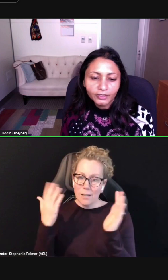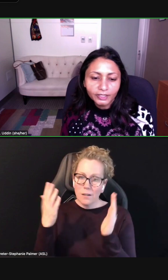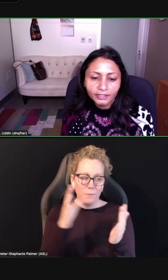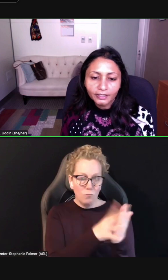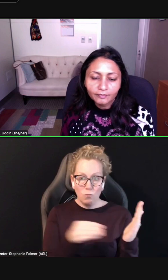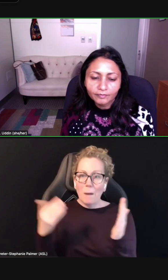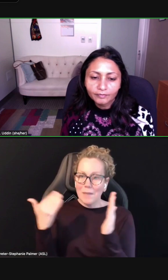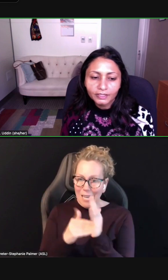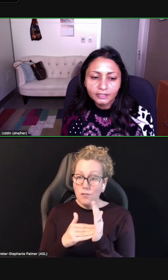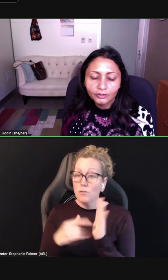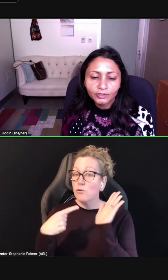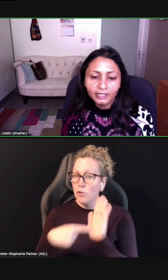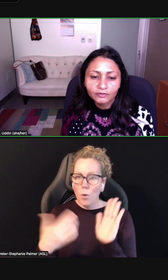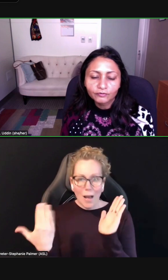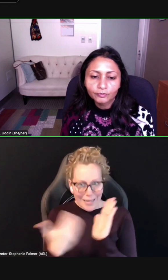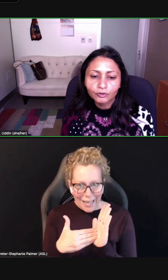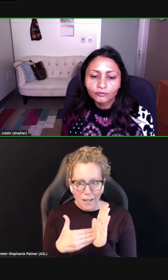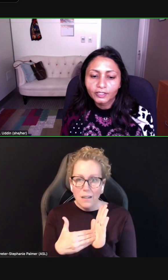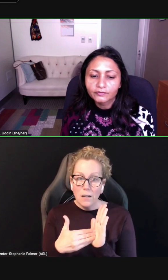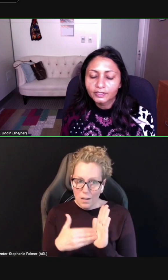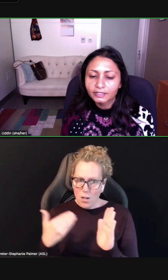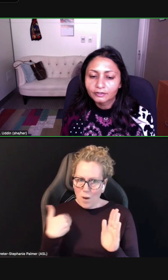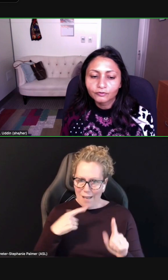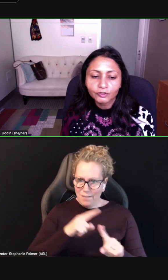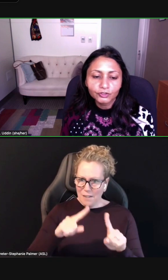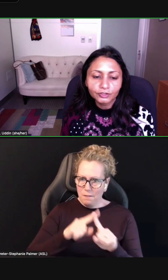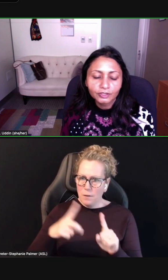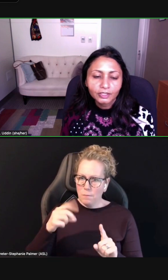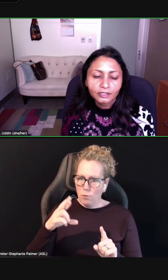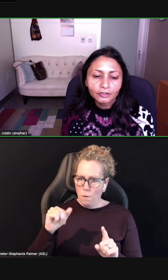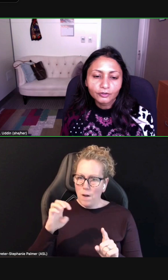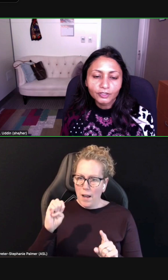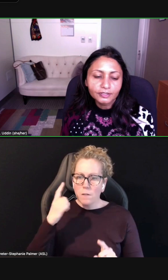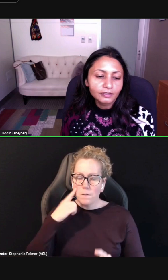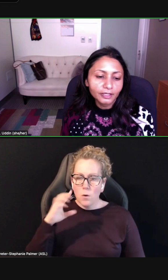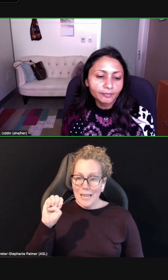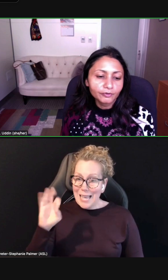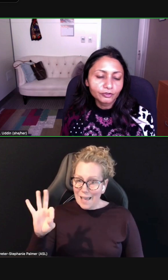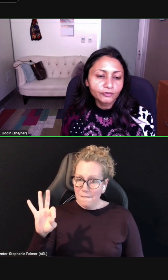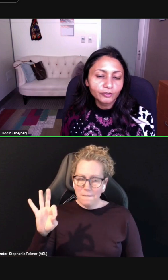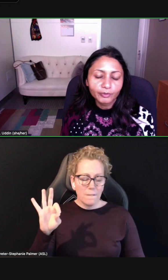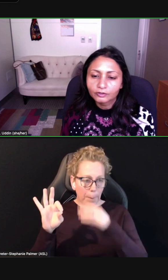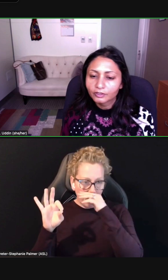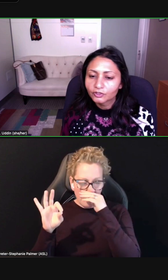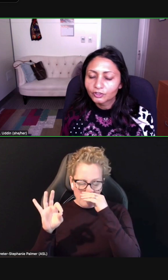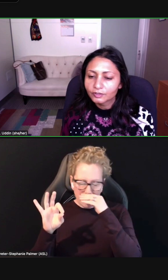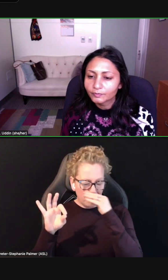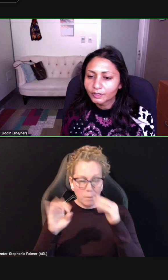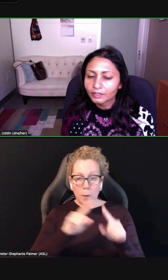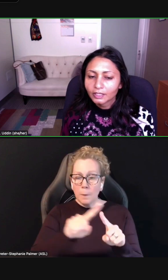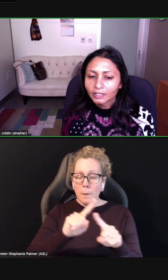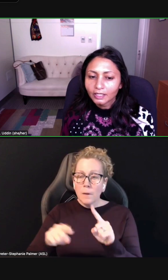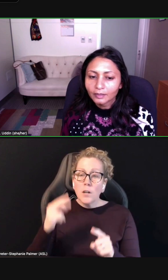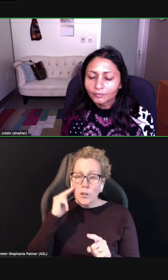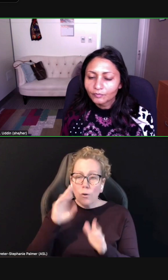to show, again, that basically you can have different profiles of executive function across neurodevelopmental conditions, but